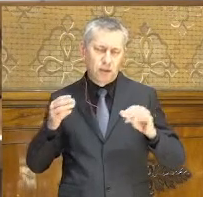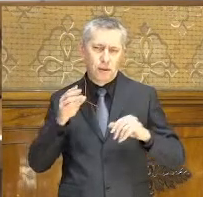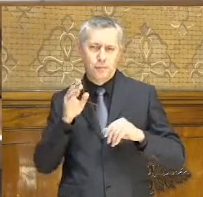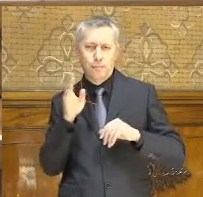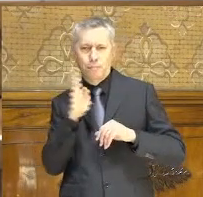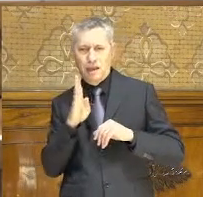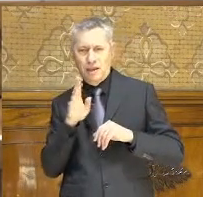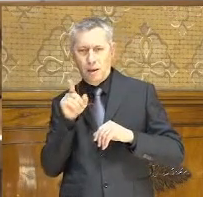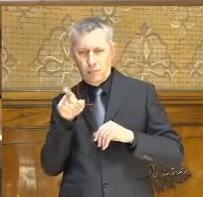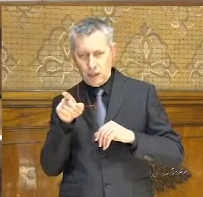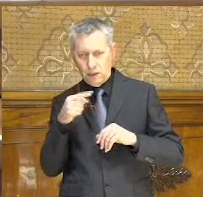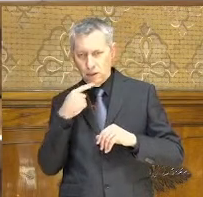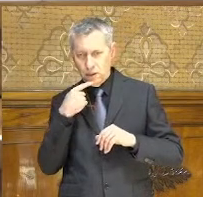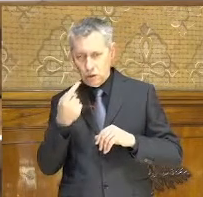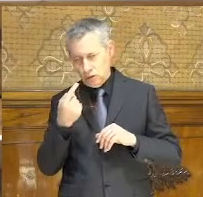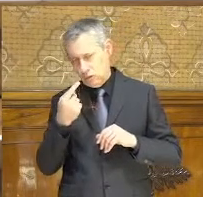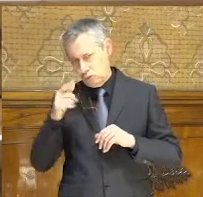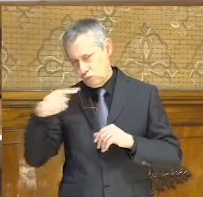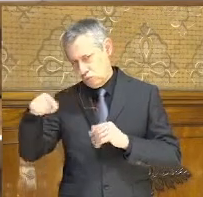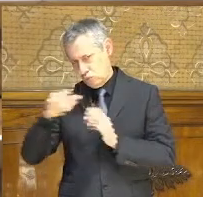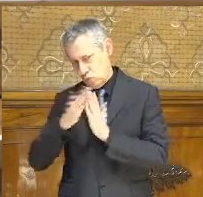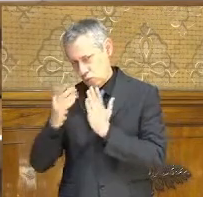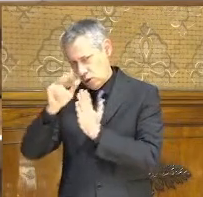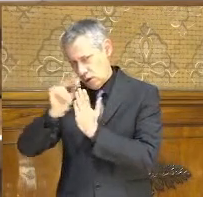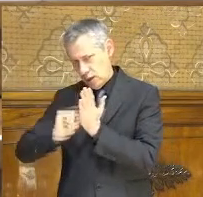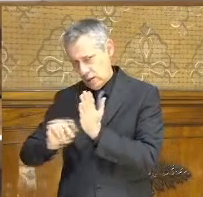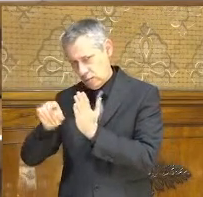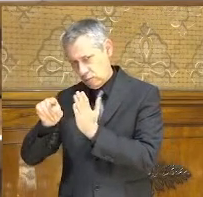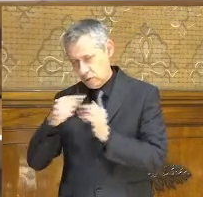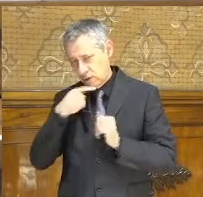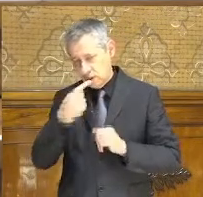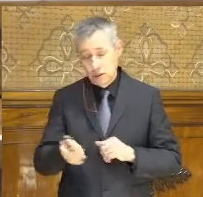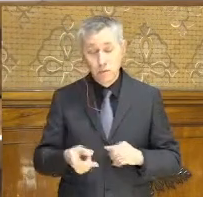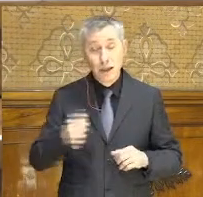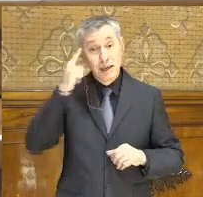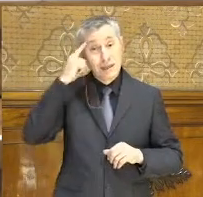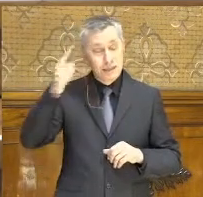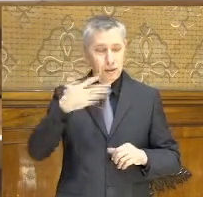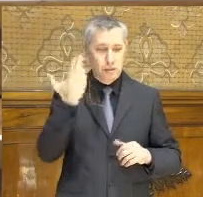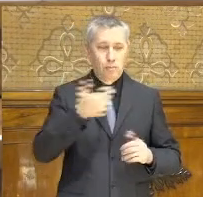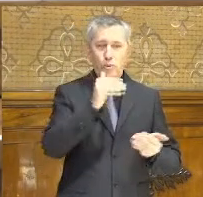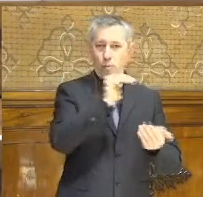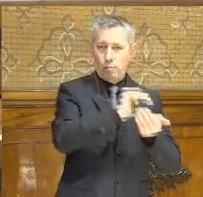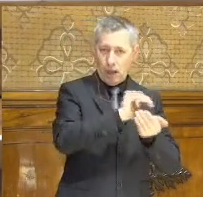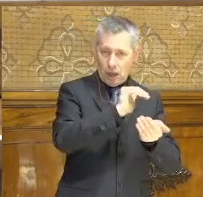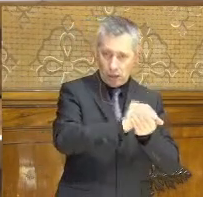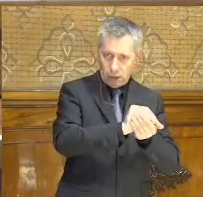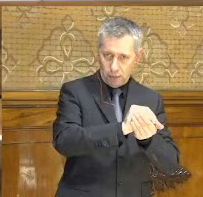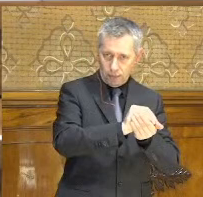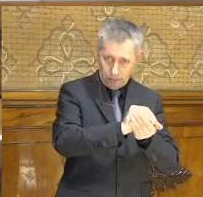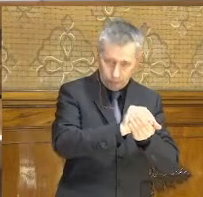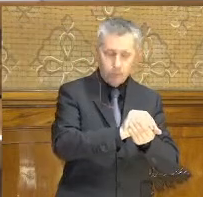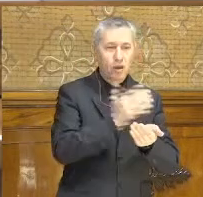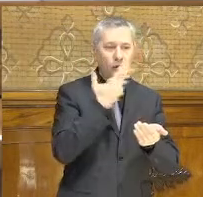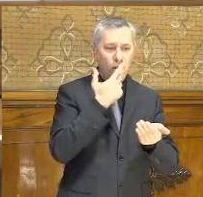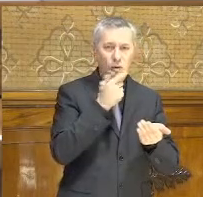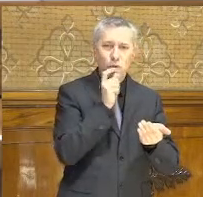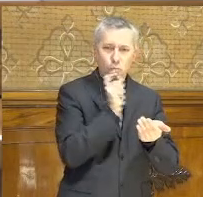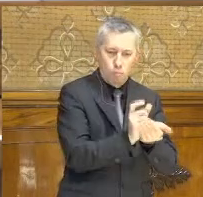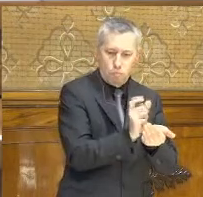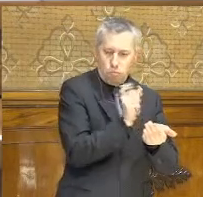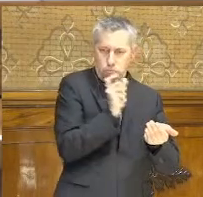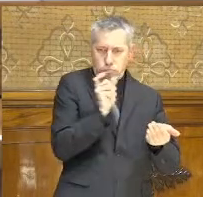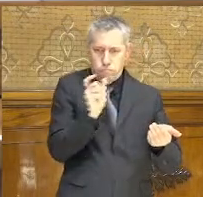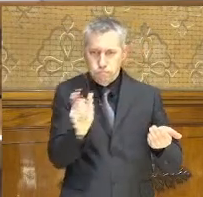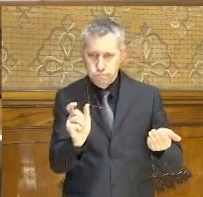is that if for bread you want to find an equivalent, and in India we might say chapati or